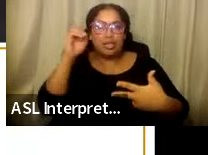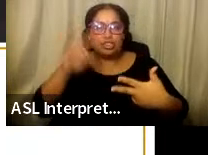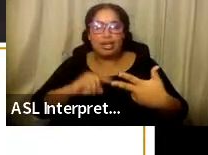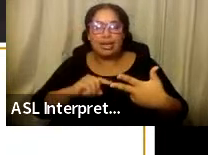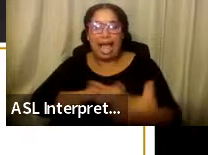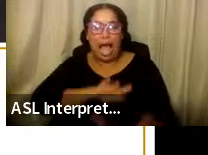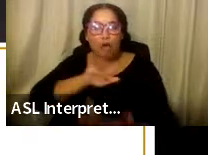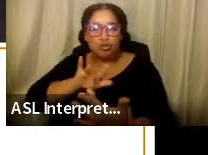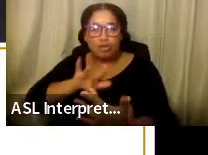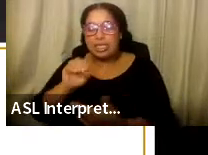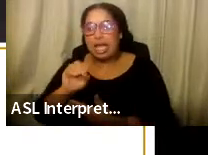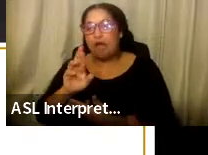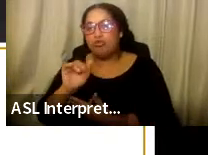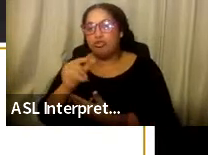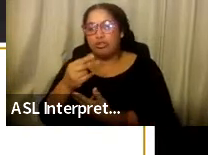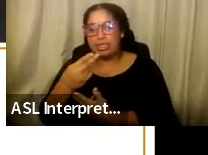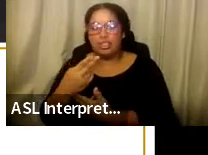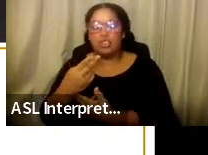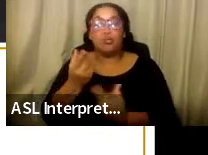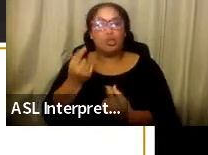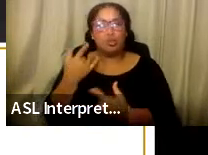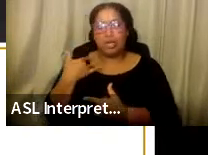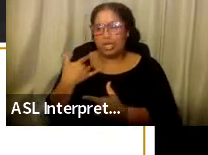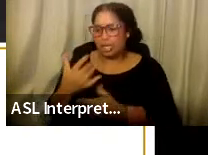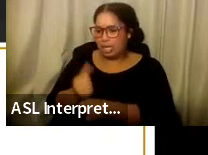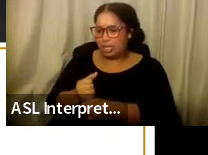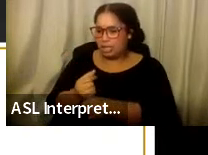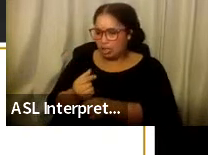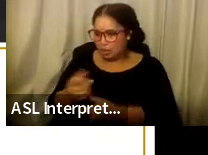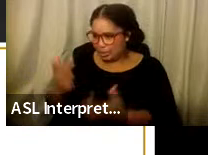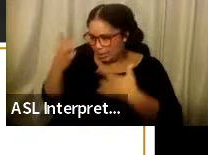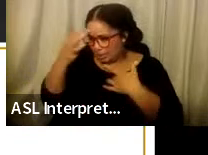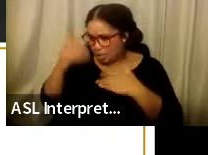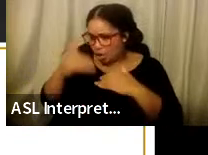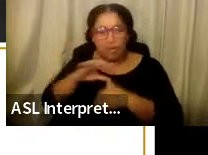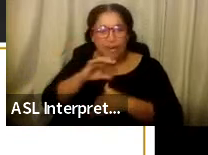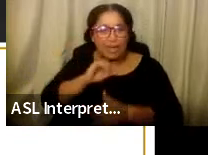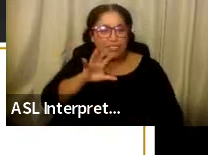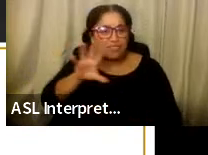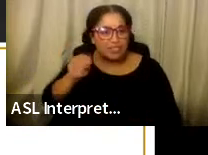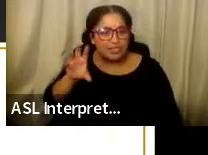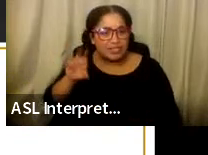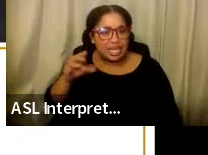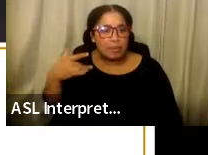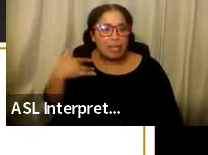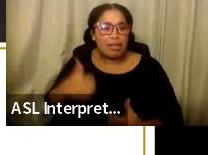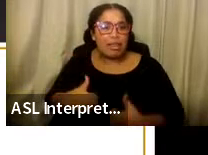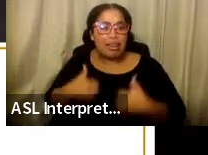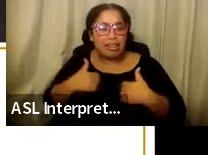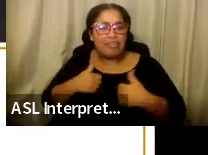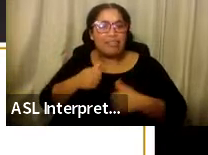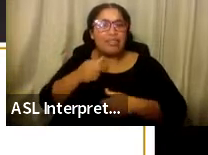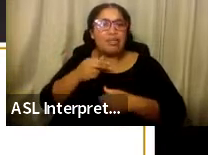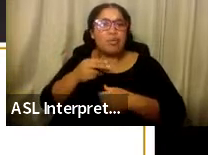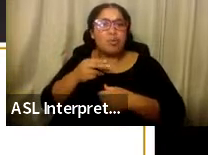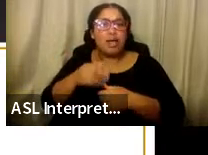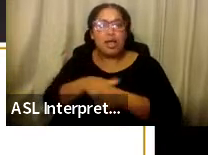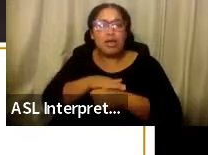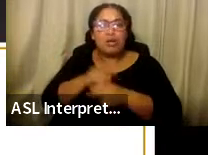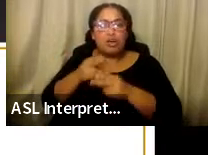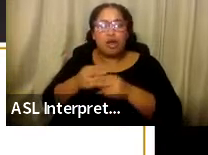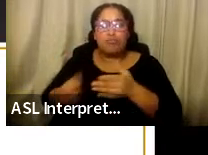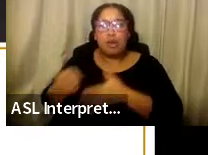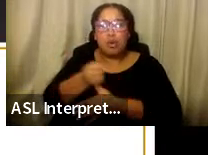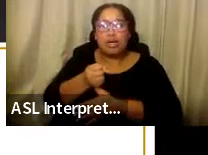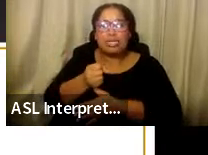cases that we get with people who are over 50 years old and that live in our priority zip codes.